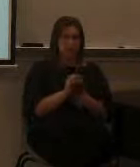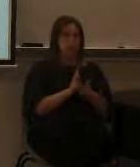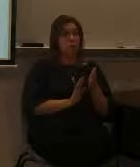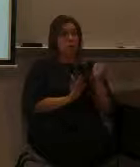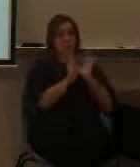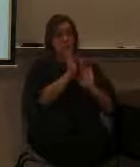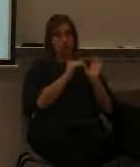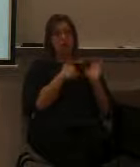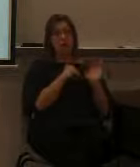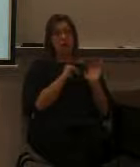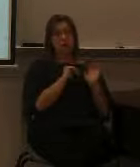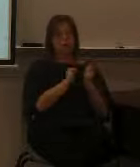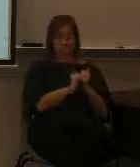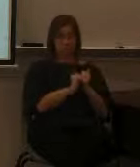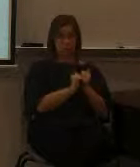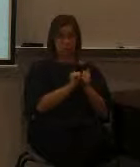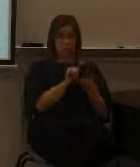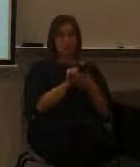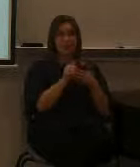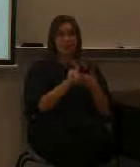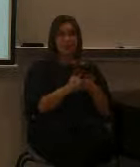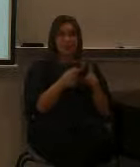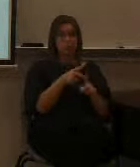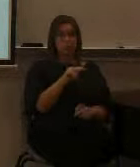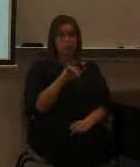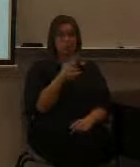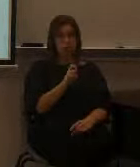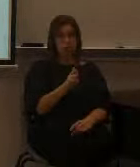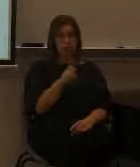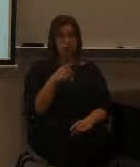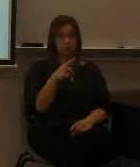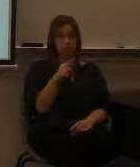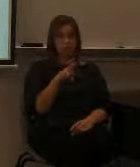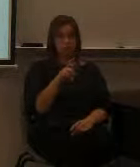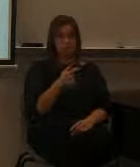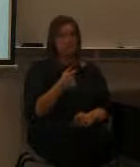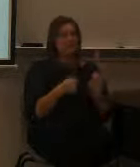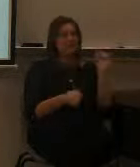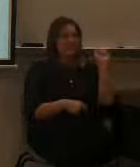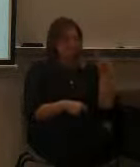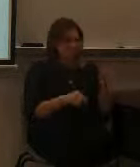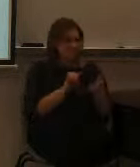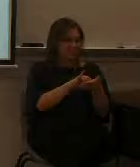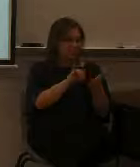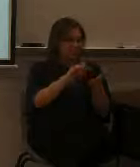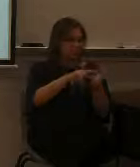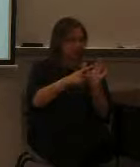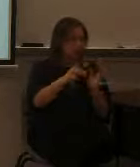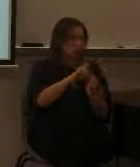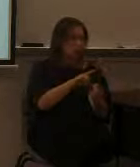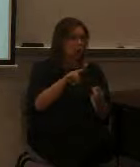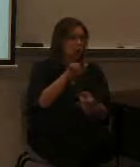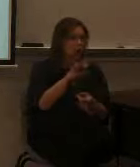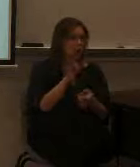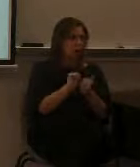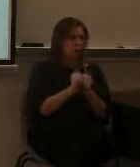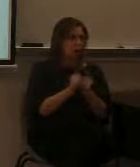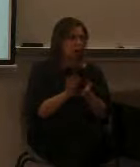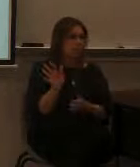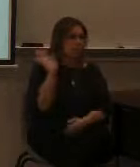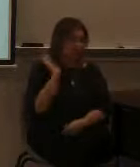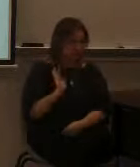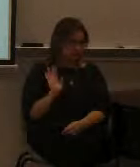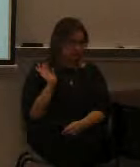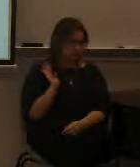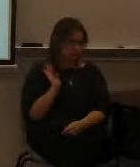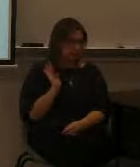to niche partitioning? Yes, that's exactly the argument. That's what the ghost of competition past is. Okay. So it could have been important, but it's